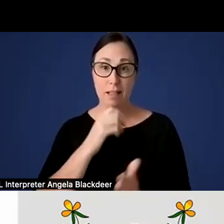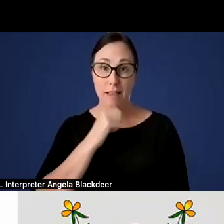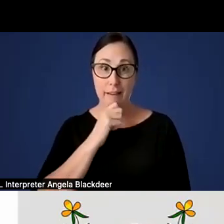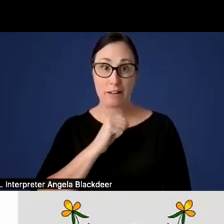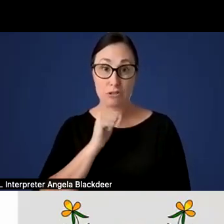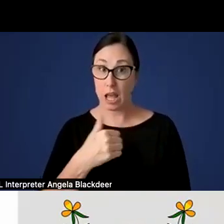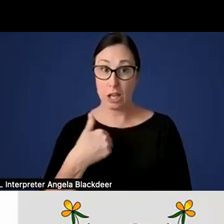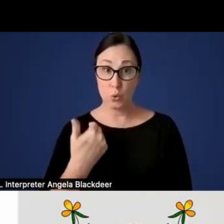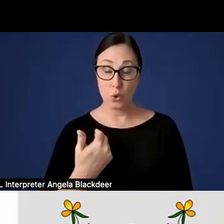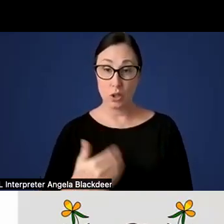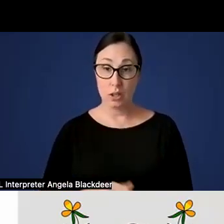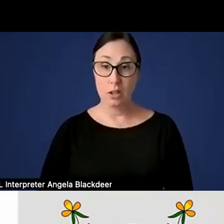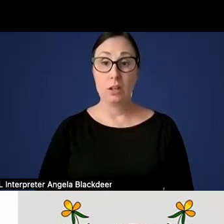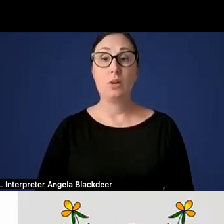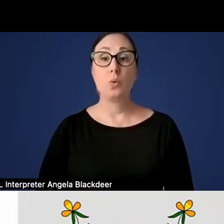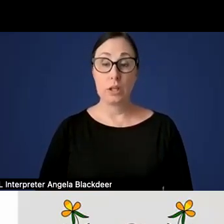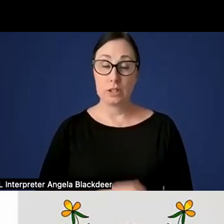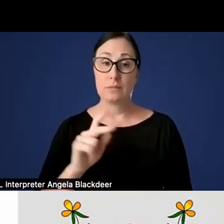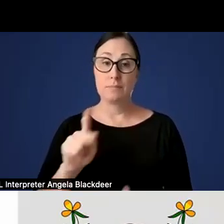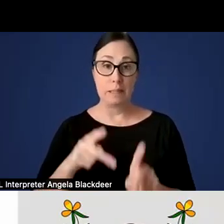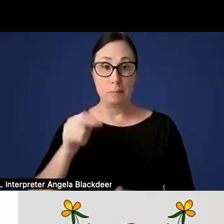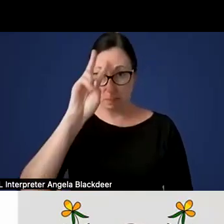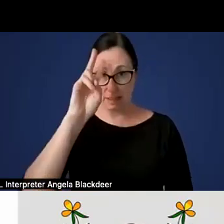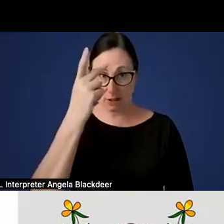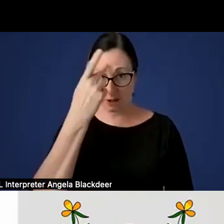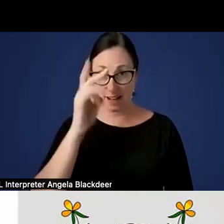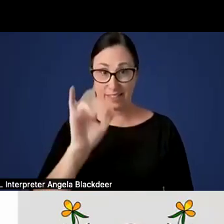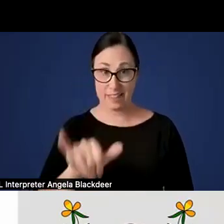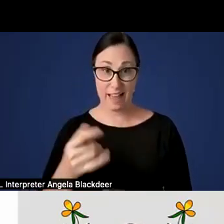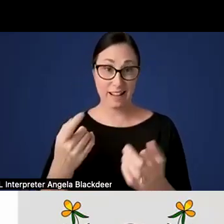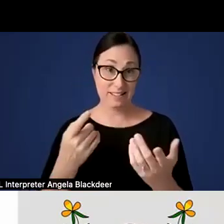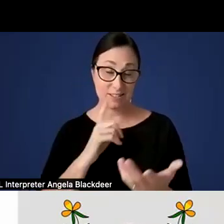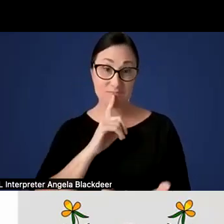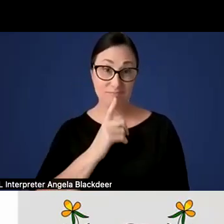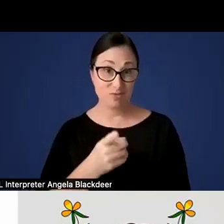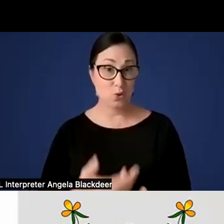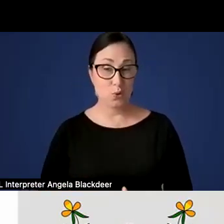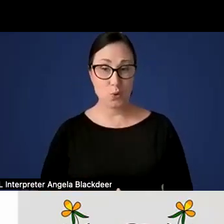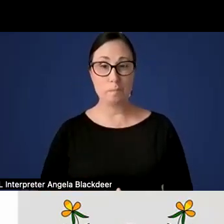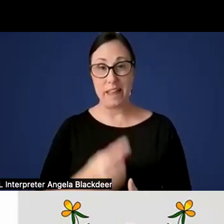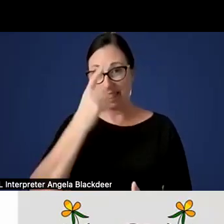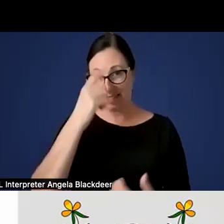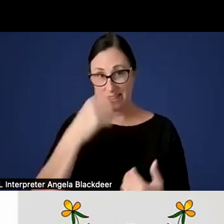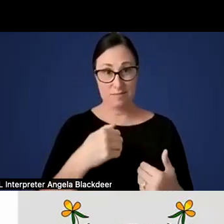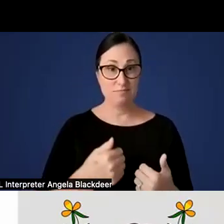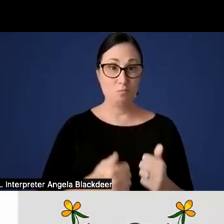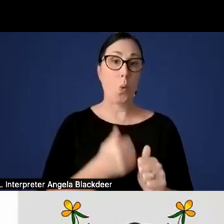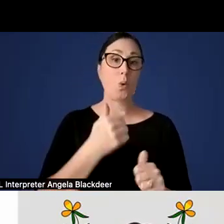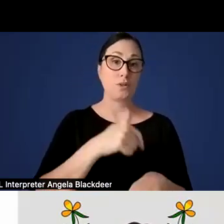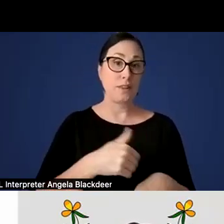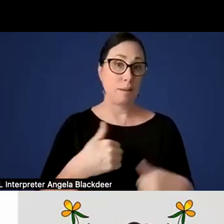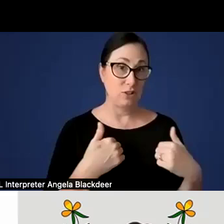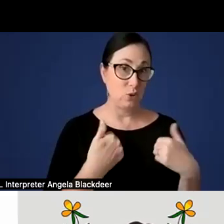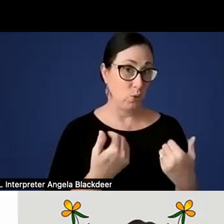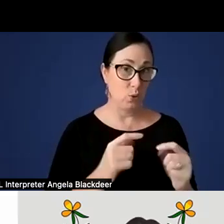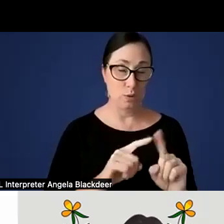which folks often misunderstand those statistics, I think, or think that that's the other way around. And then